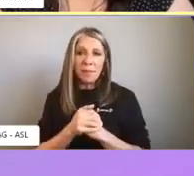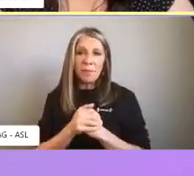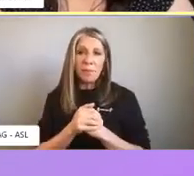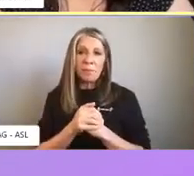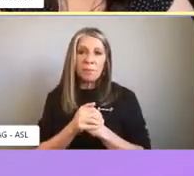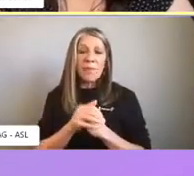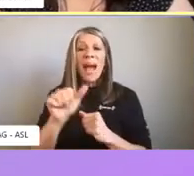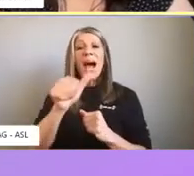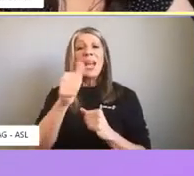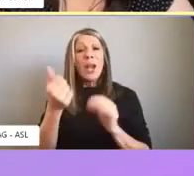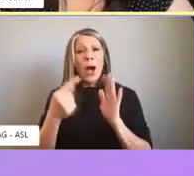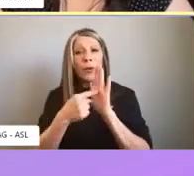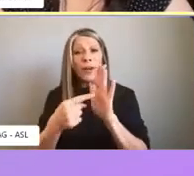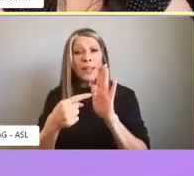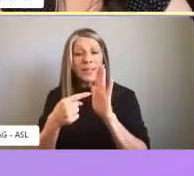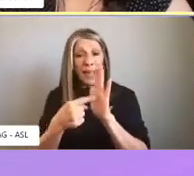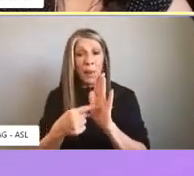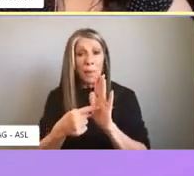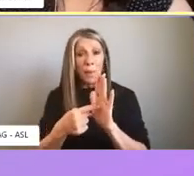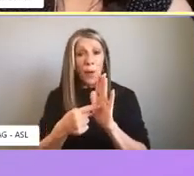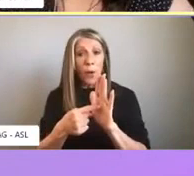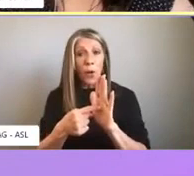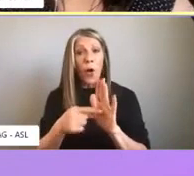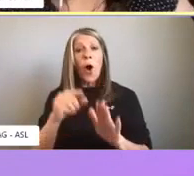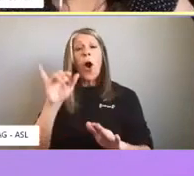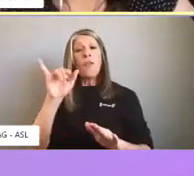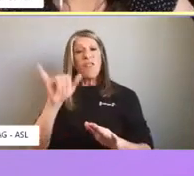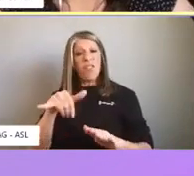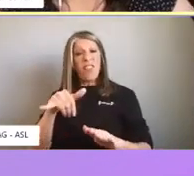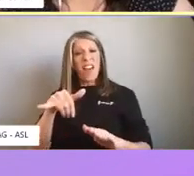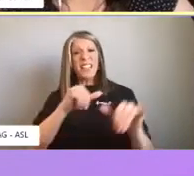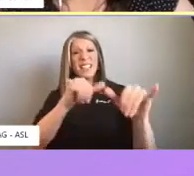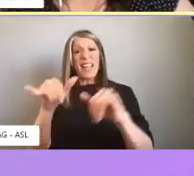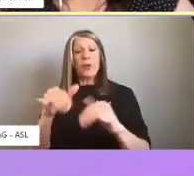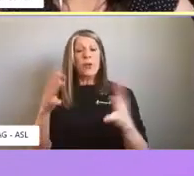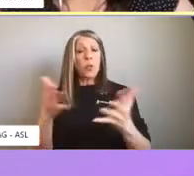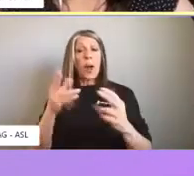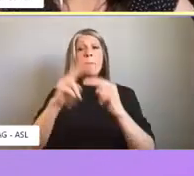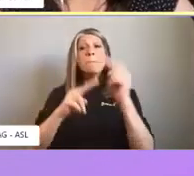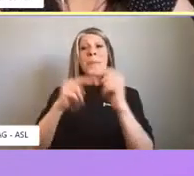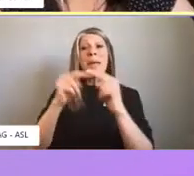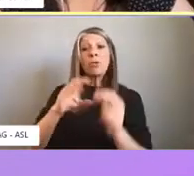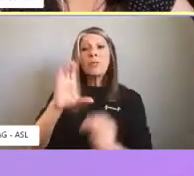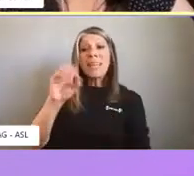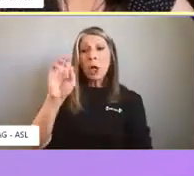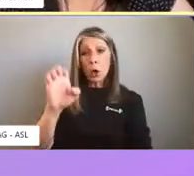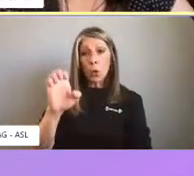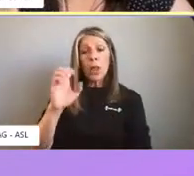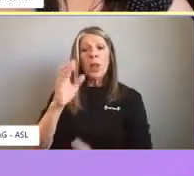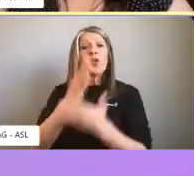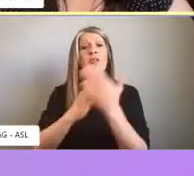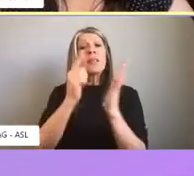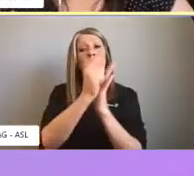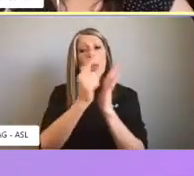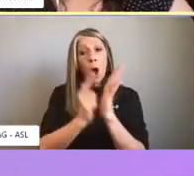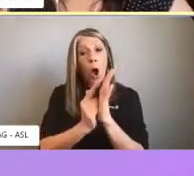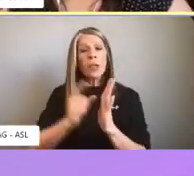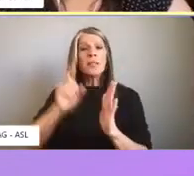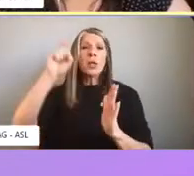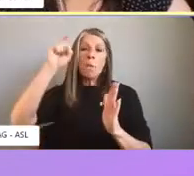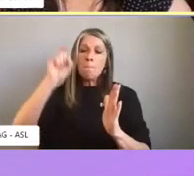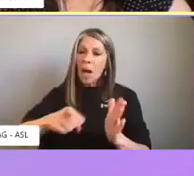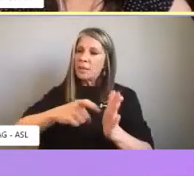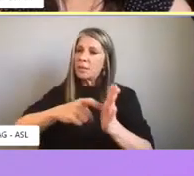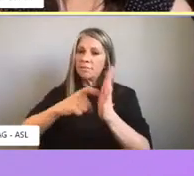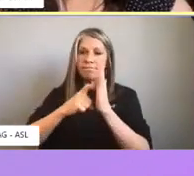And another example of a prescriptive standard might be a building code. So there are certain laws and codes that stipulate that what